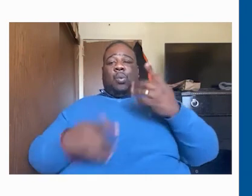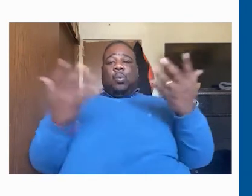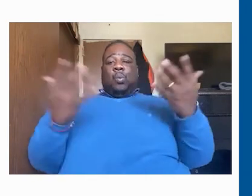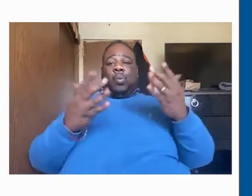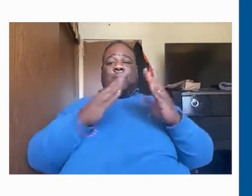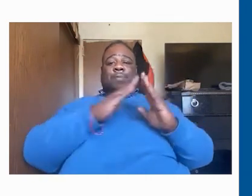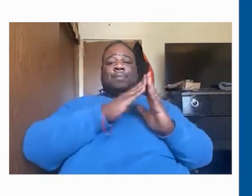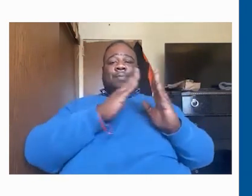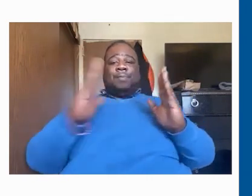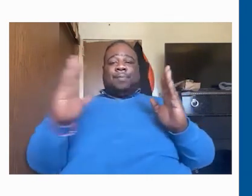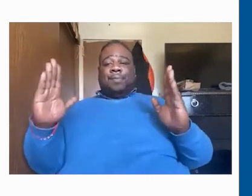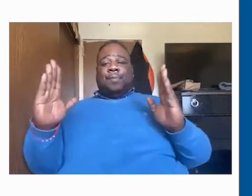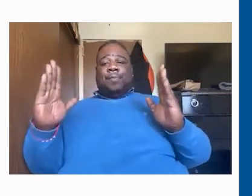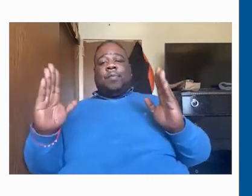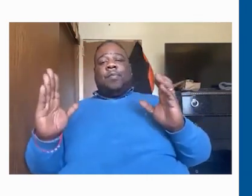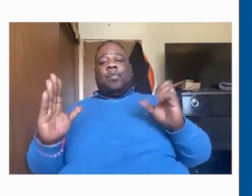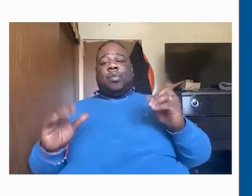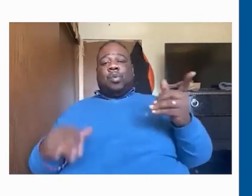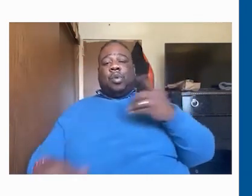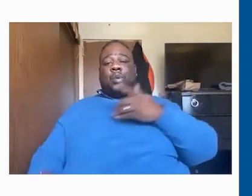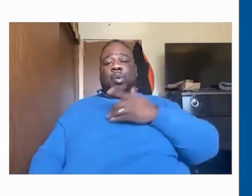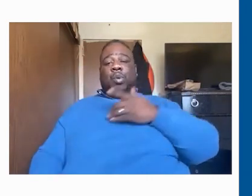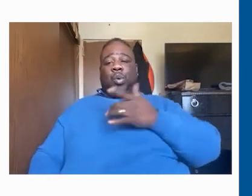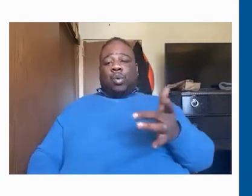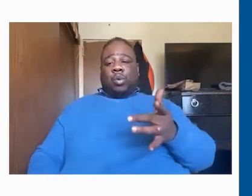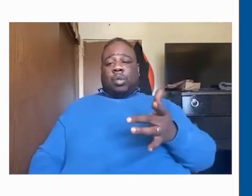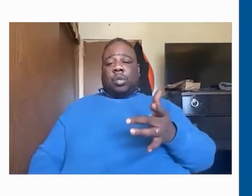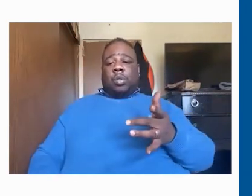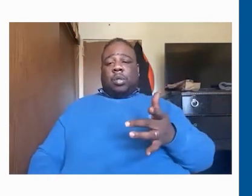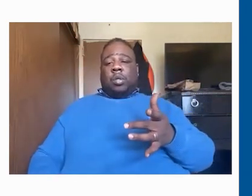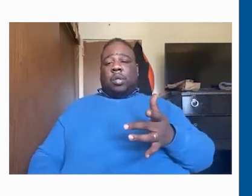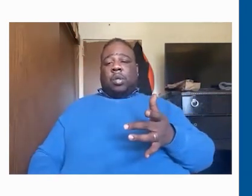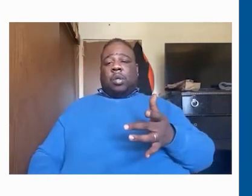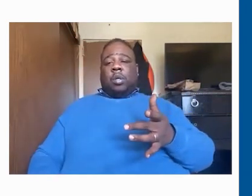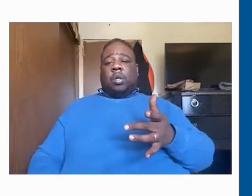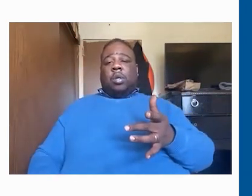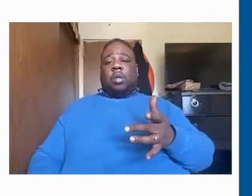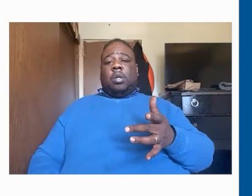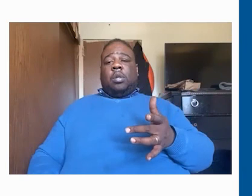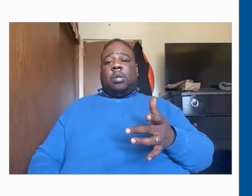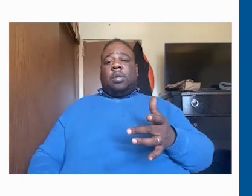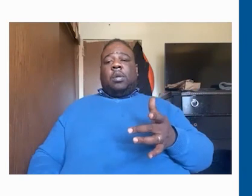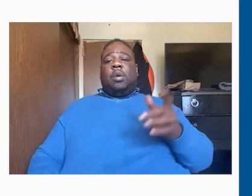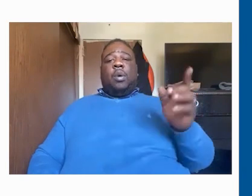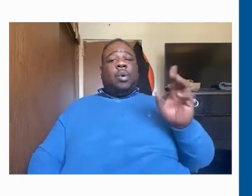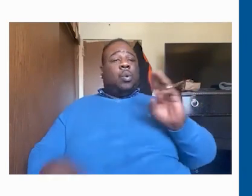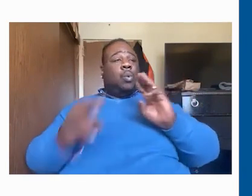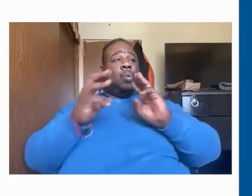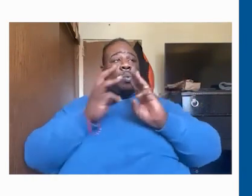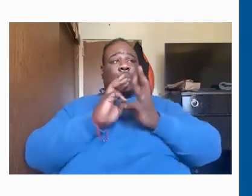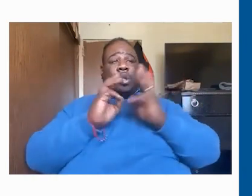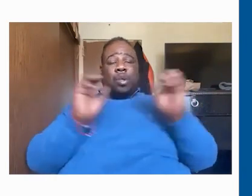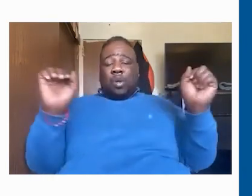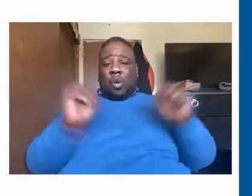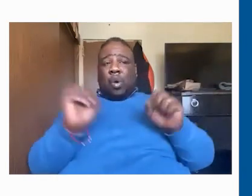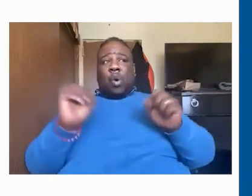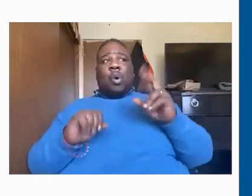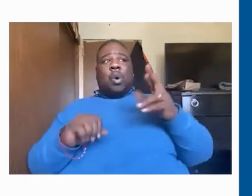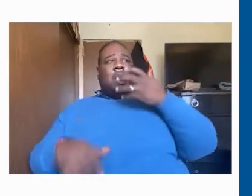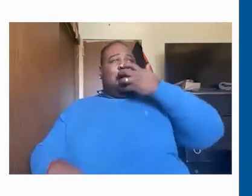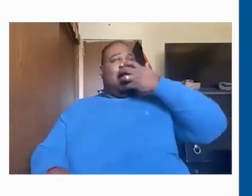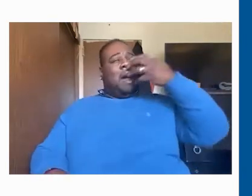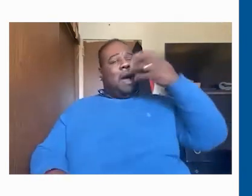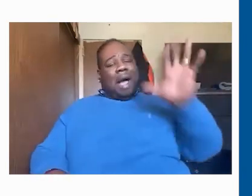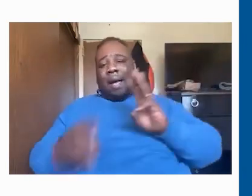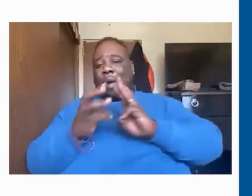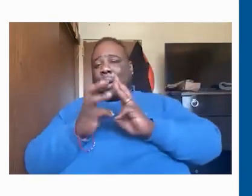So usually when there's winter weather, or if there's a heat wave or whatever, like weather related emergency, we work a lot